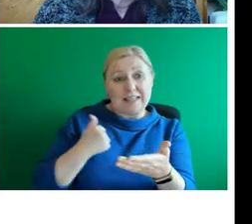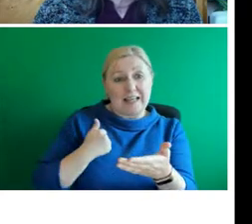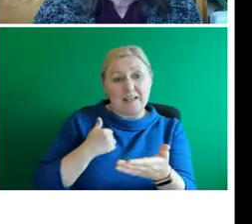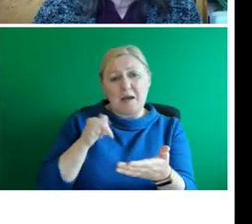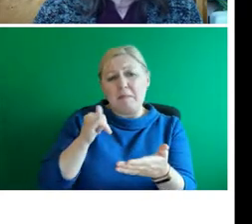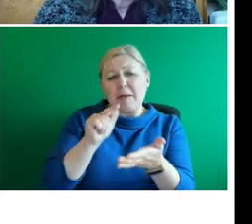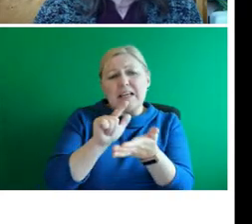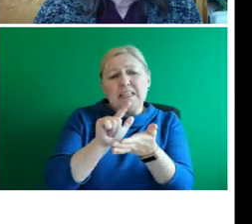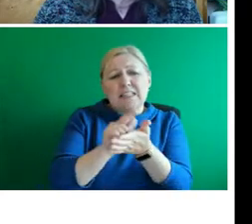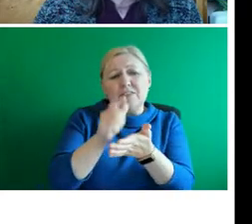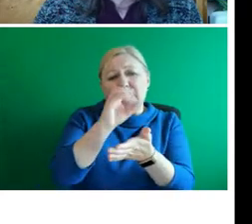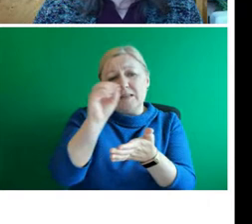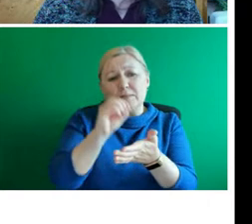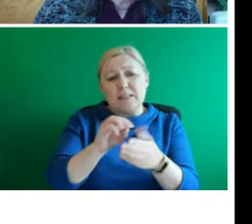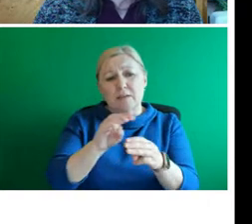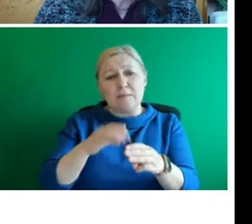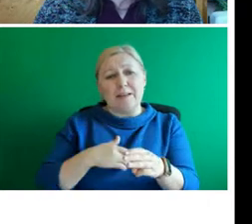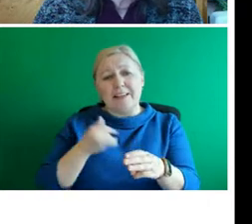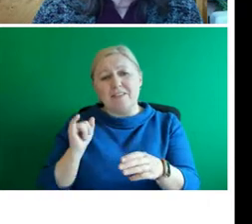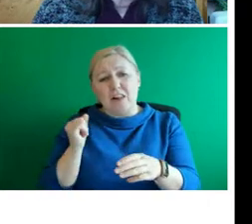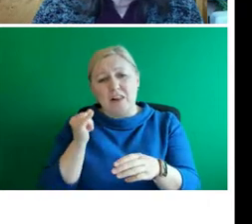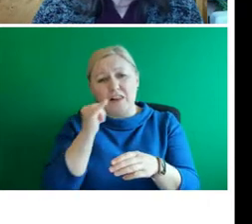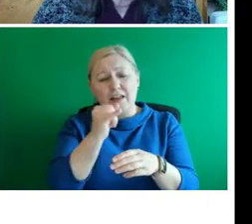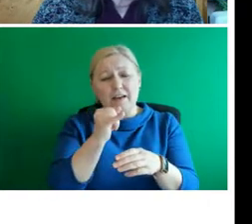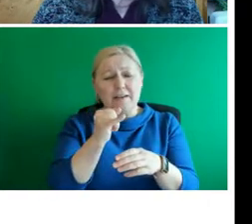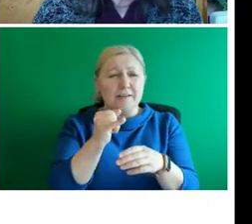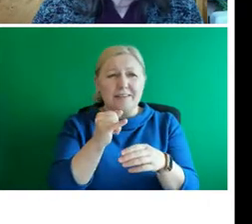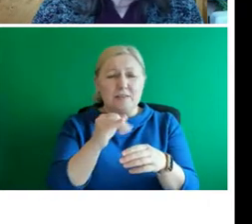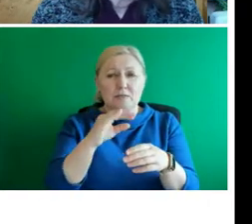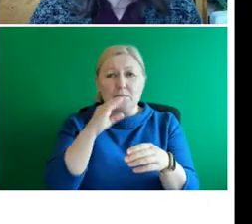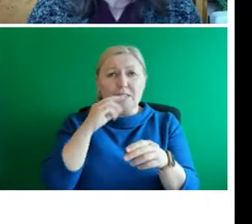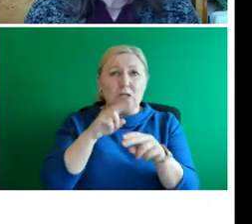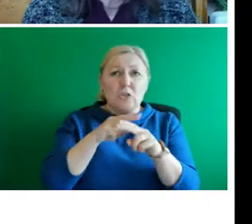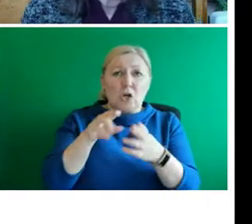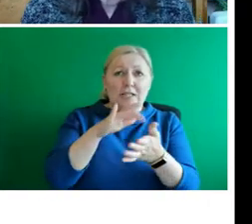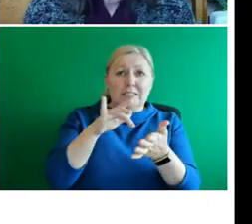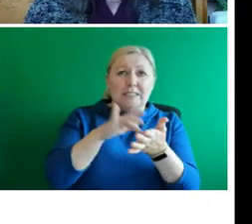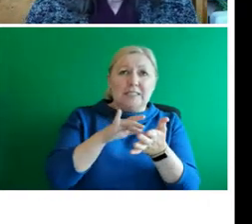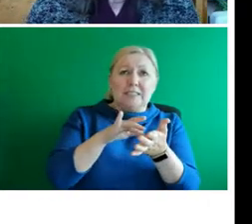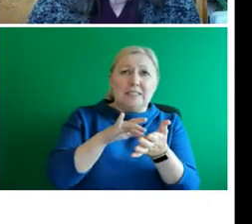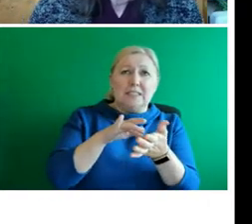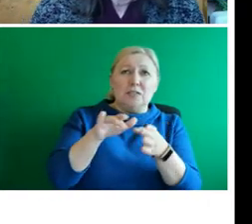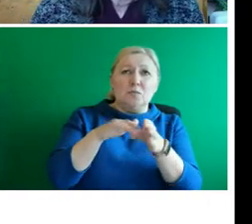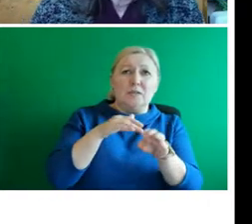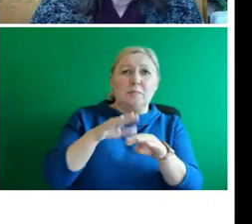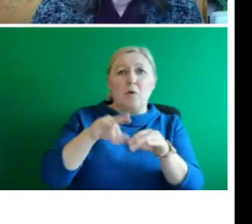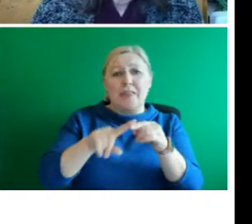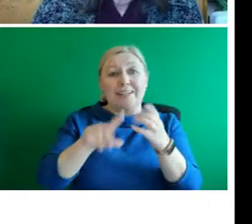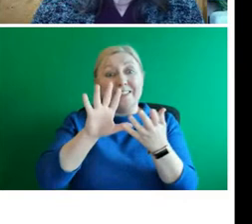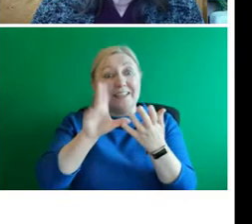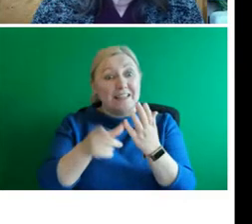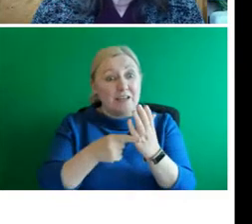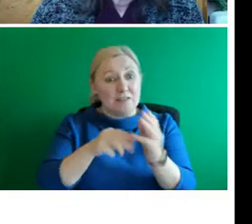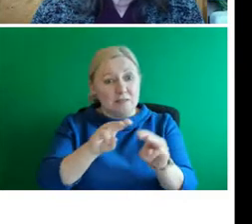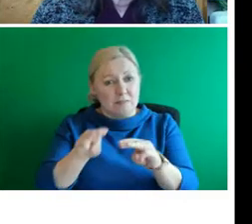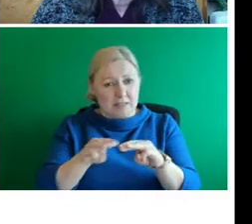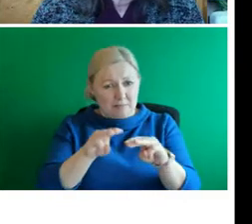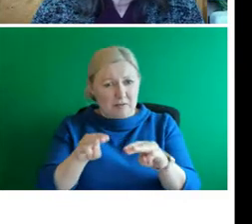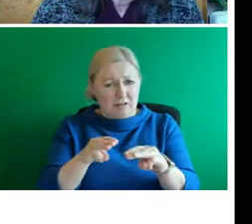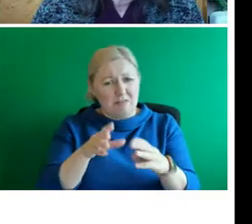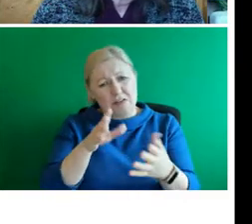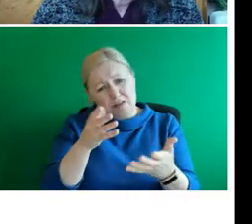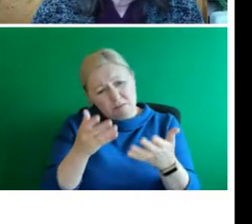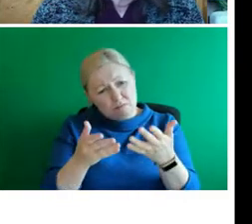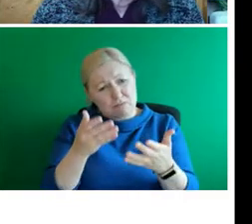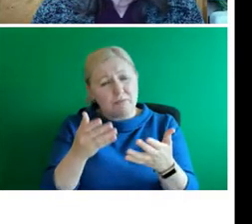so outside of cities of 10,000 or more, and that's about 6 million people. And of those, about 20%